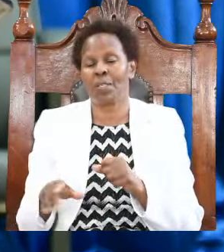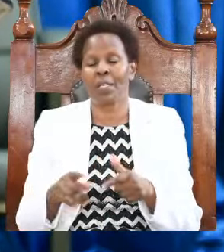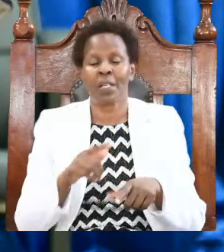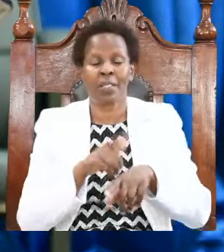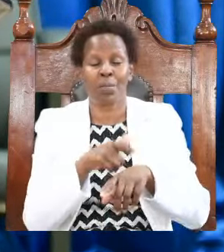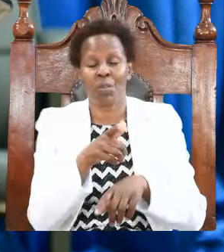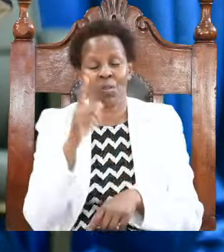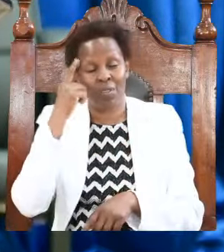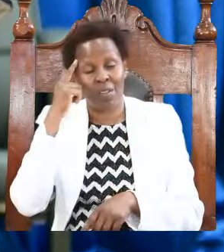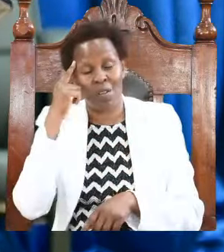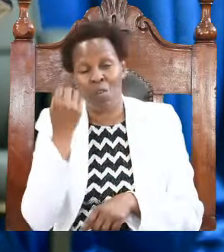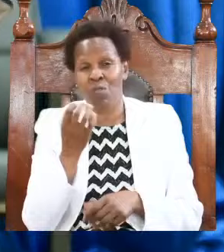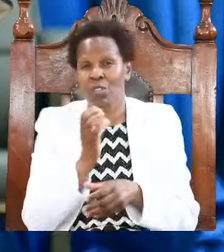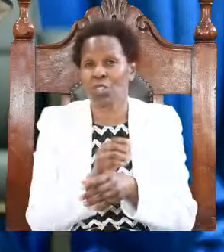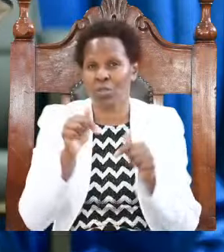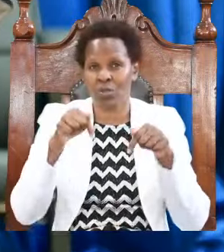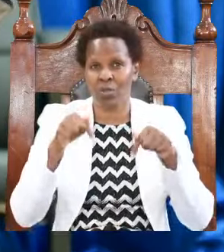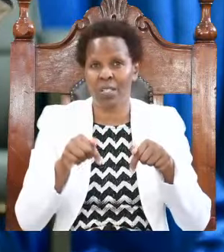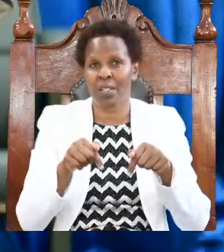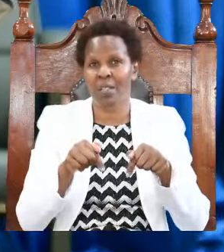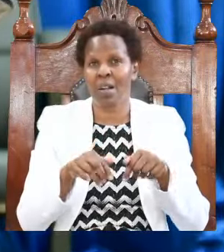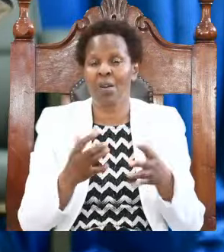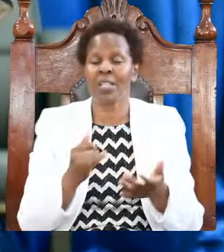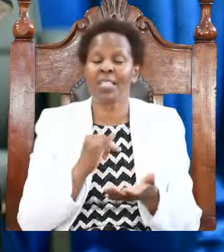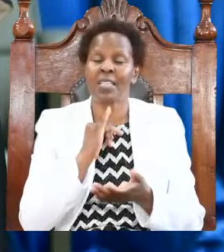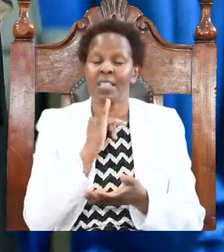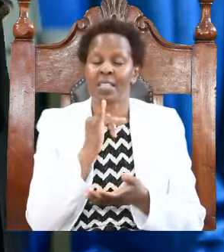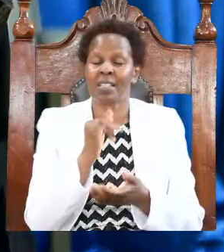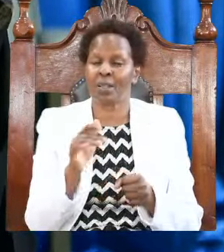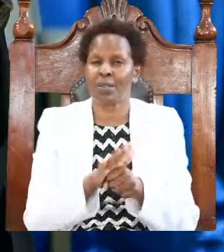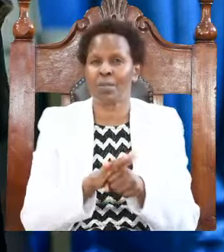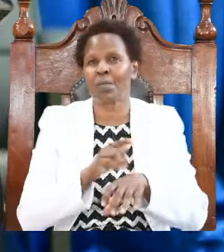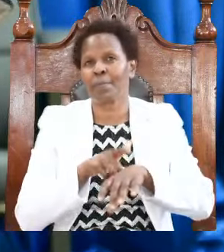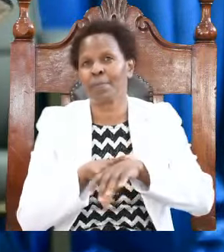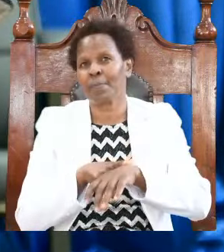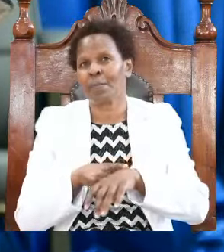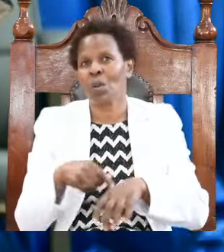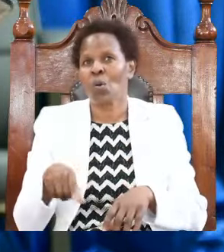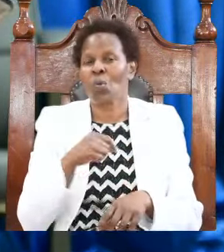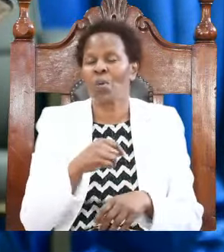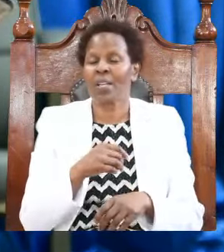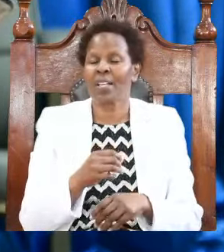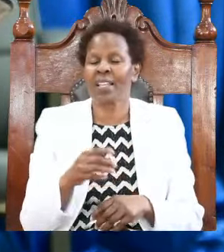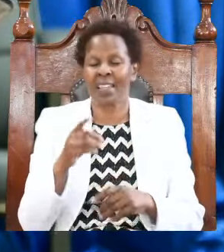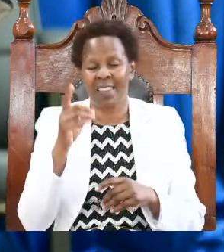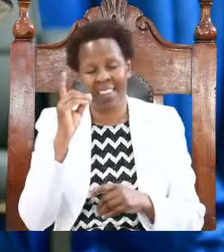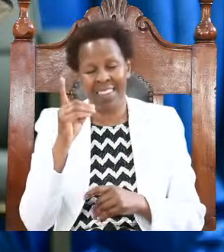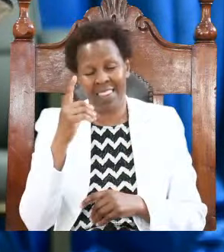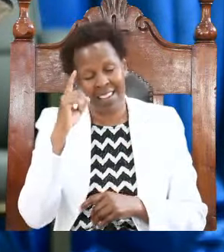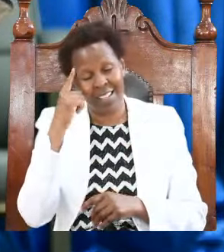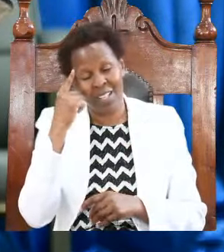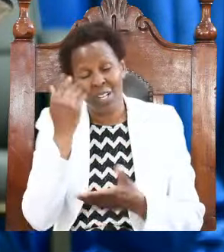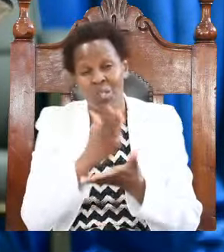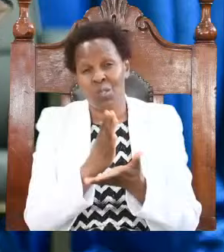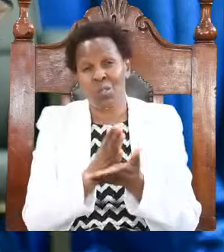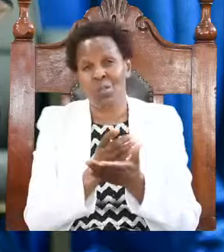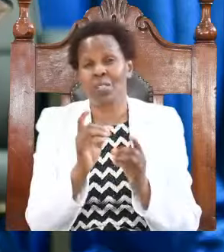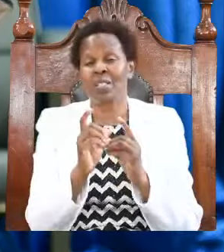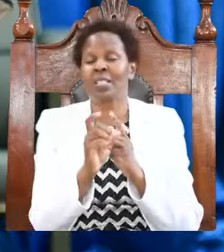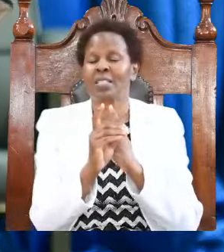the church today as it is, many times we consider true discipleship as